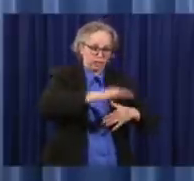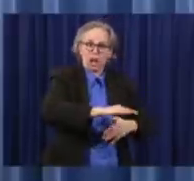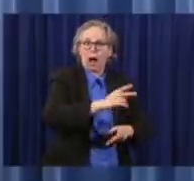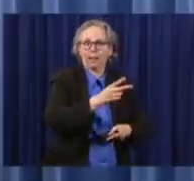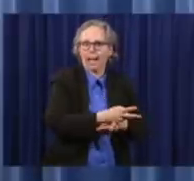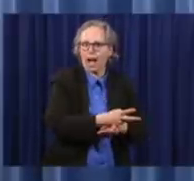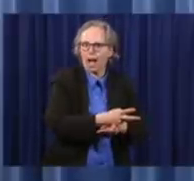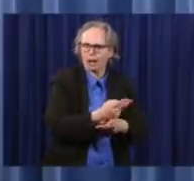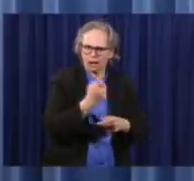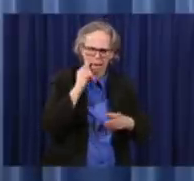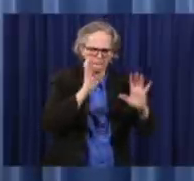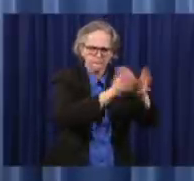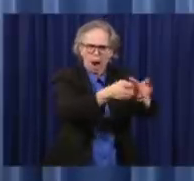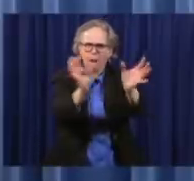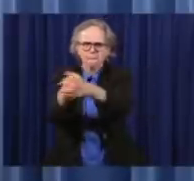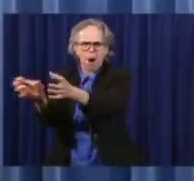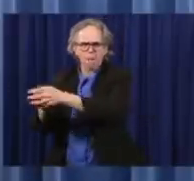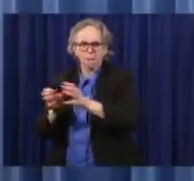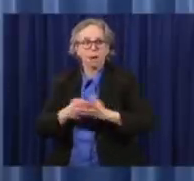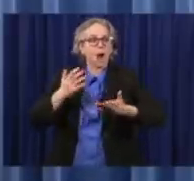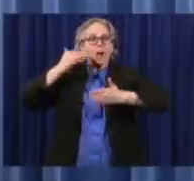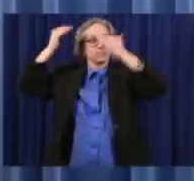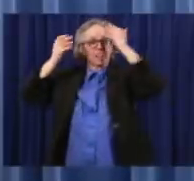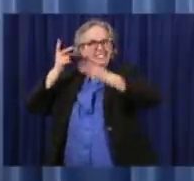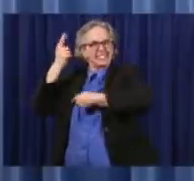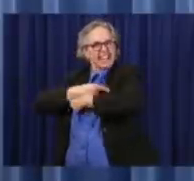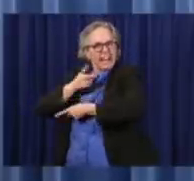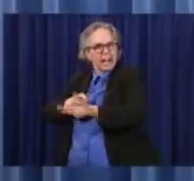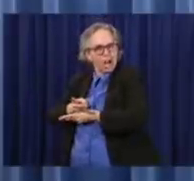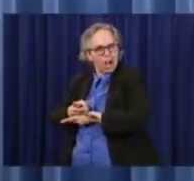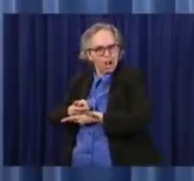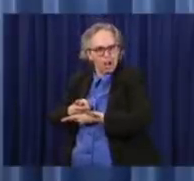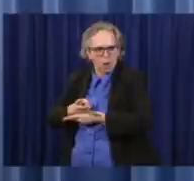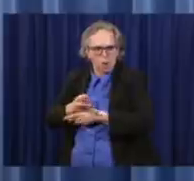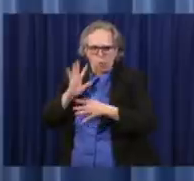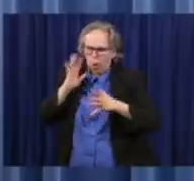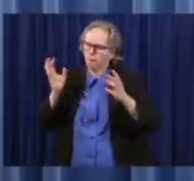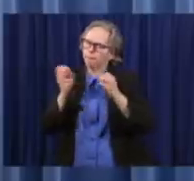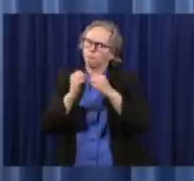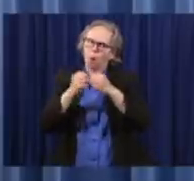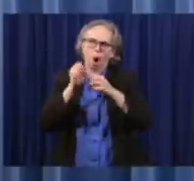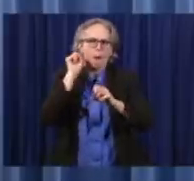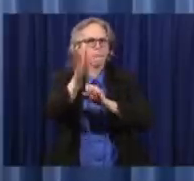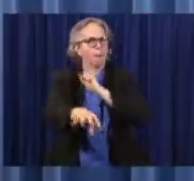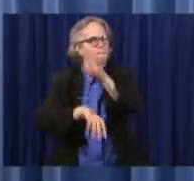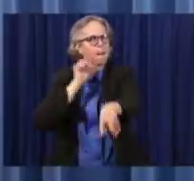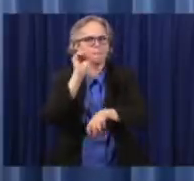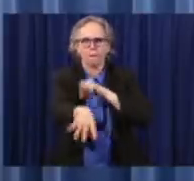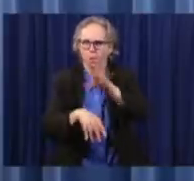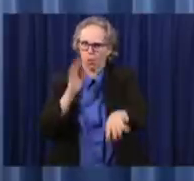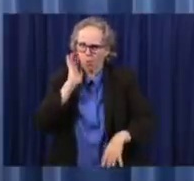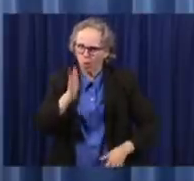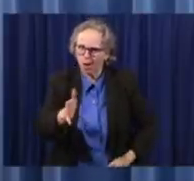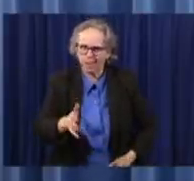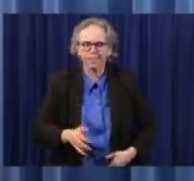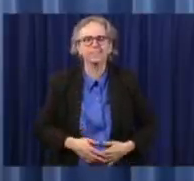Adult daycare. And there will be more. Now, some of these will come on fairly quickly. We're